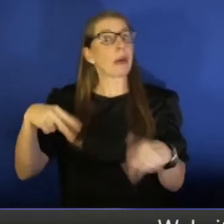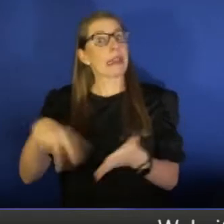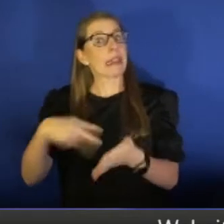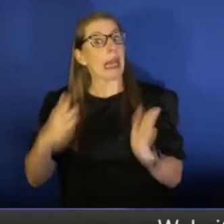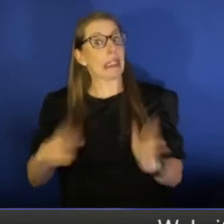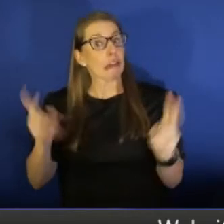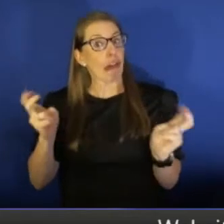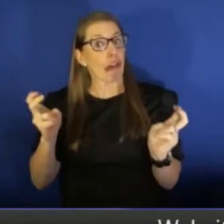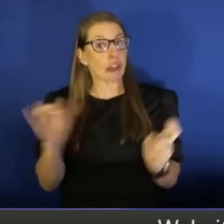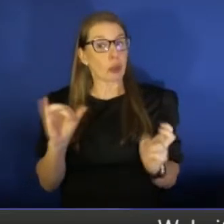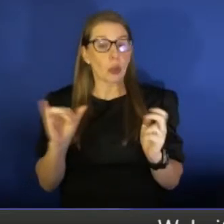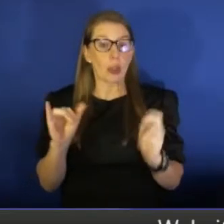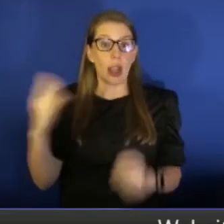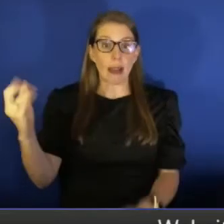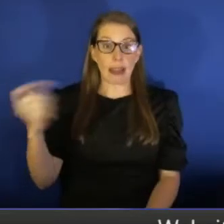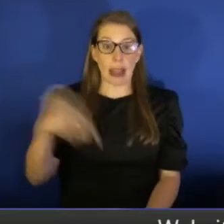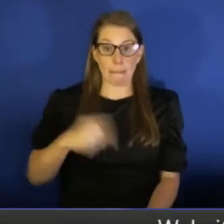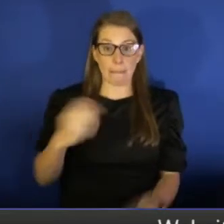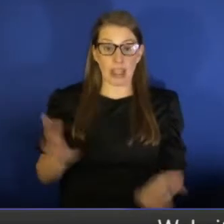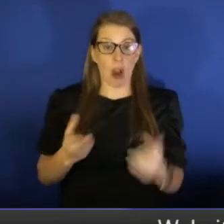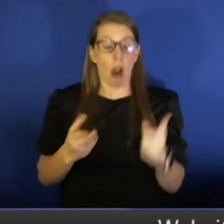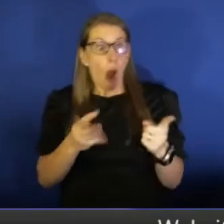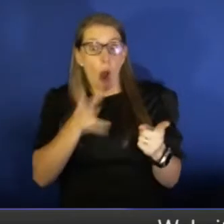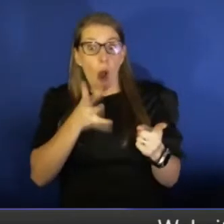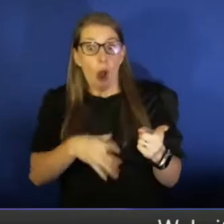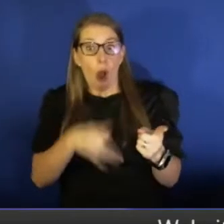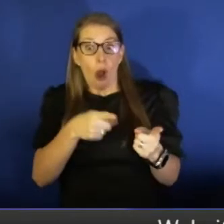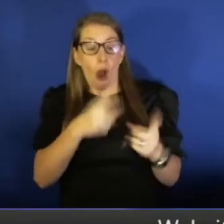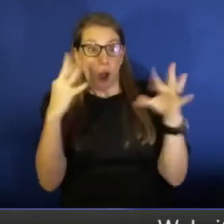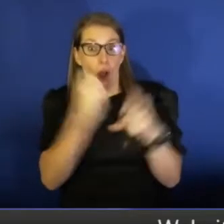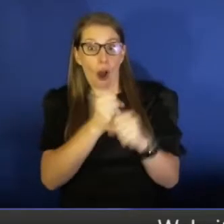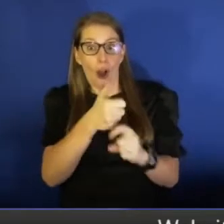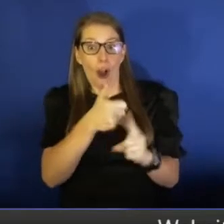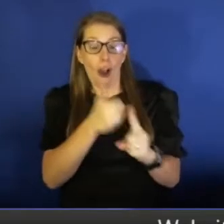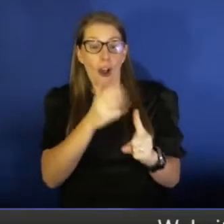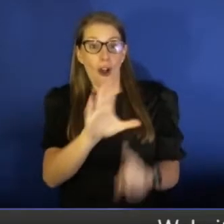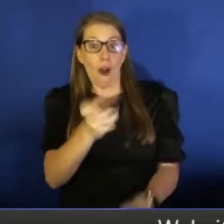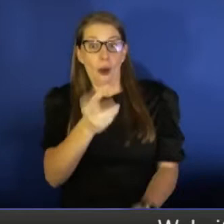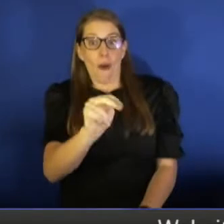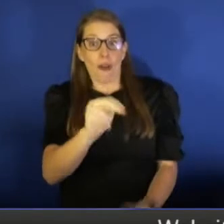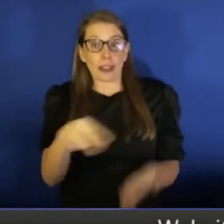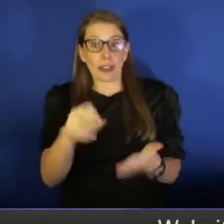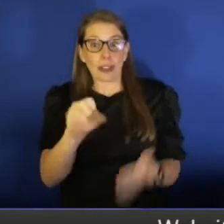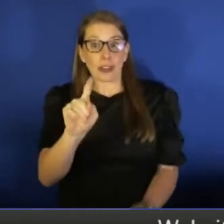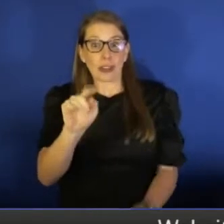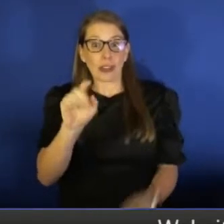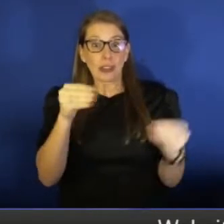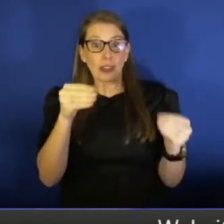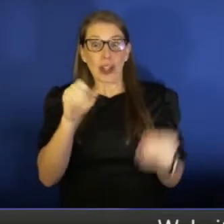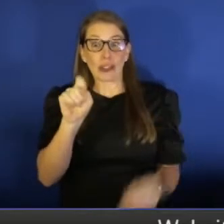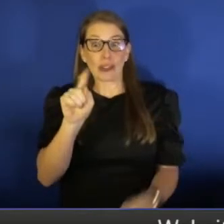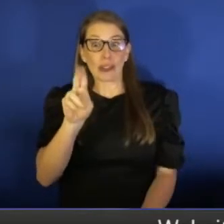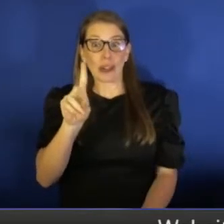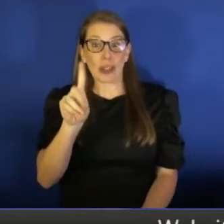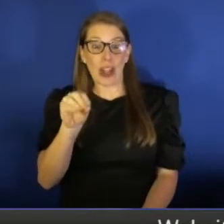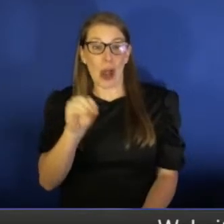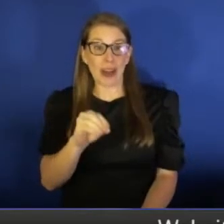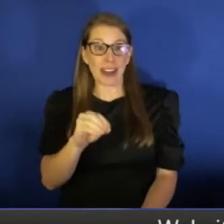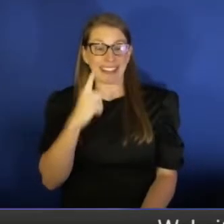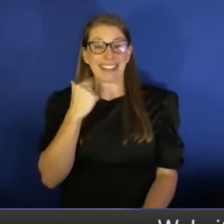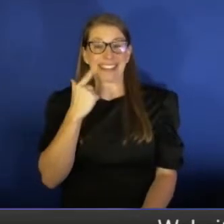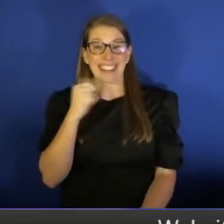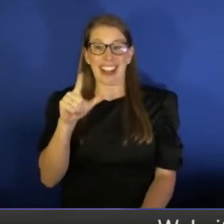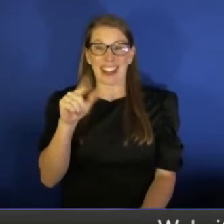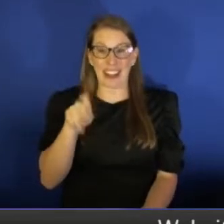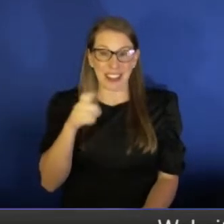of a woman who had her own dance studio, I'm mesmerized. By the way, time, so yeah. I'm sure you are. I'm sure she's downplaying it, Luke, as a lot of moms